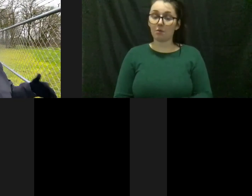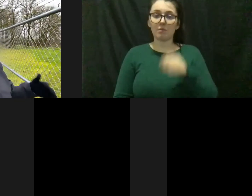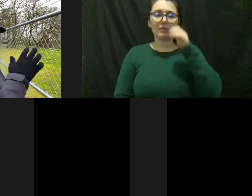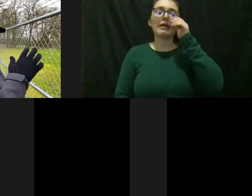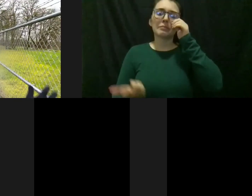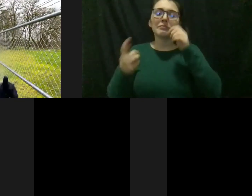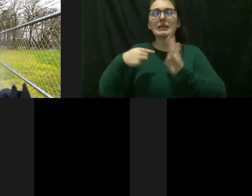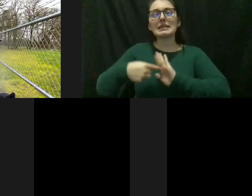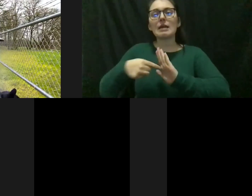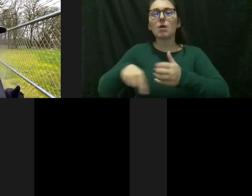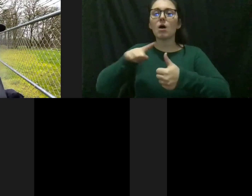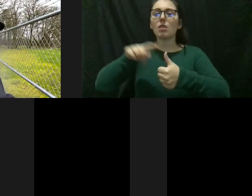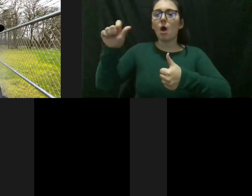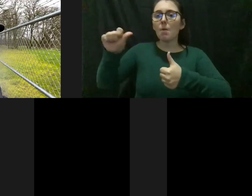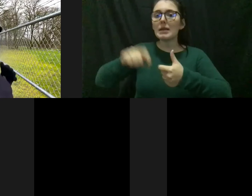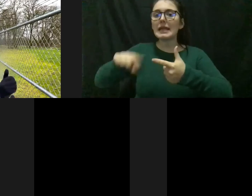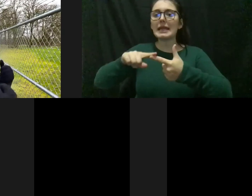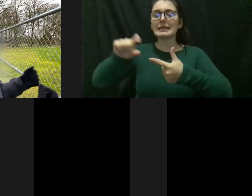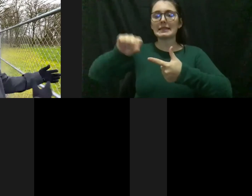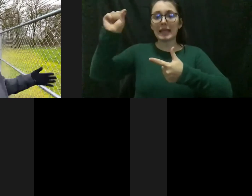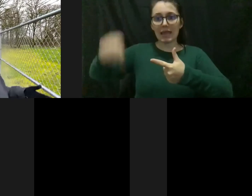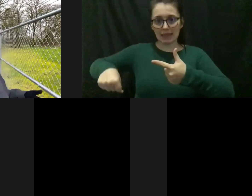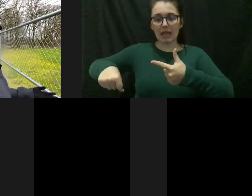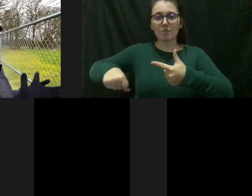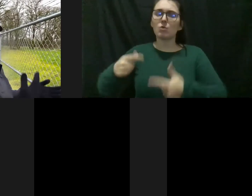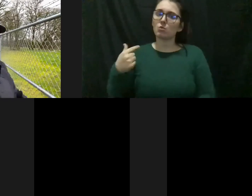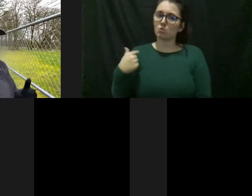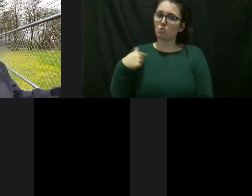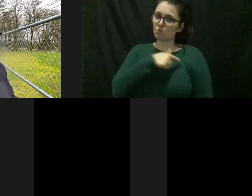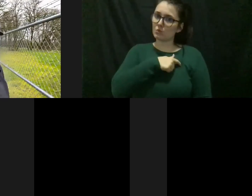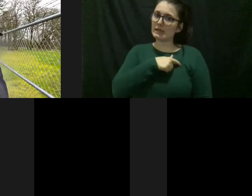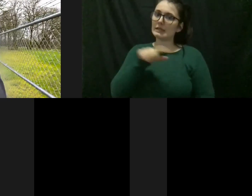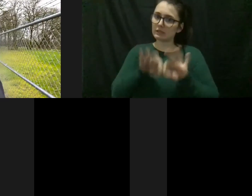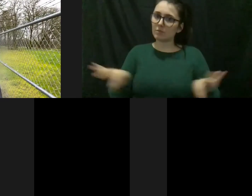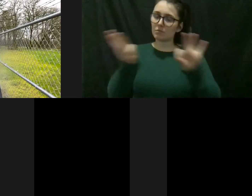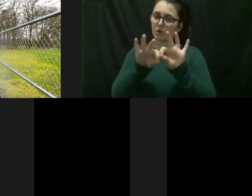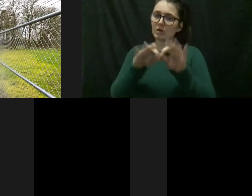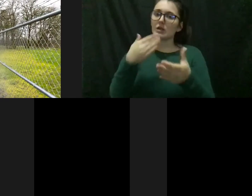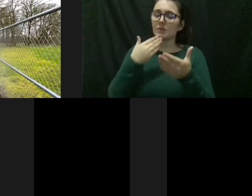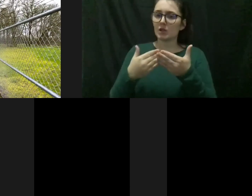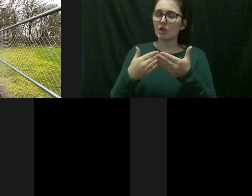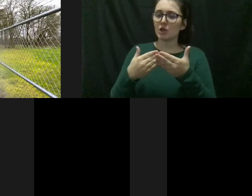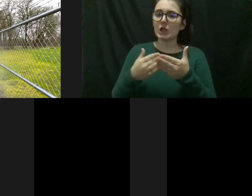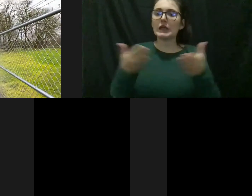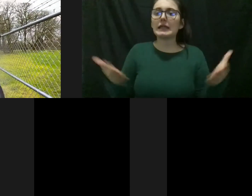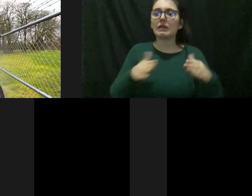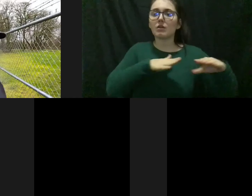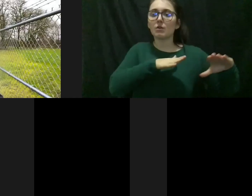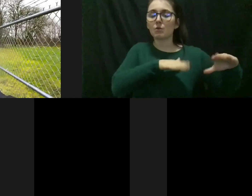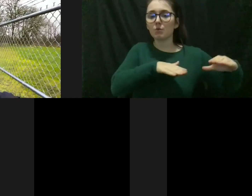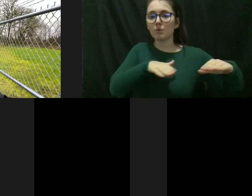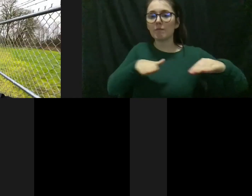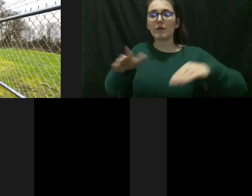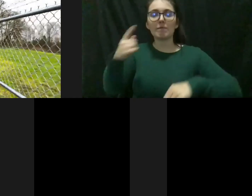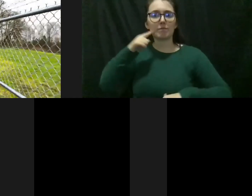drown us water. That's right. Yeah. Awesome. So that's how it gets back into the Willamette, or goes into the Willamette